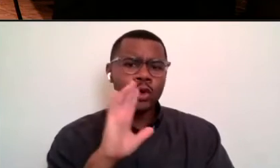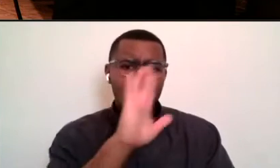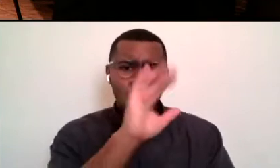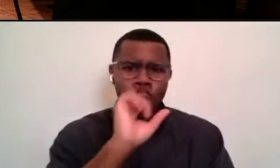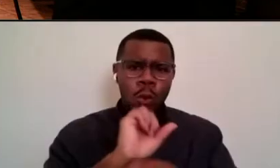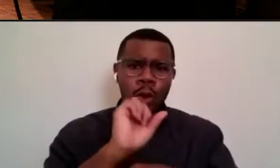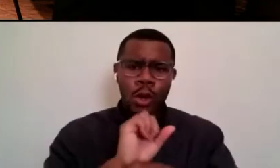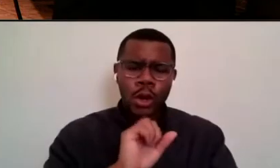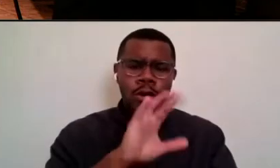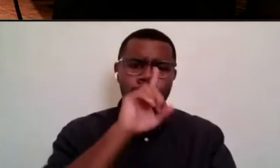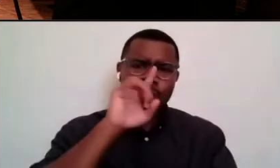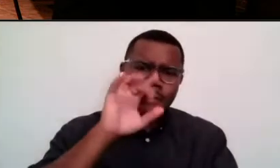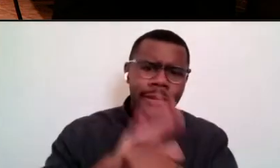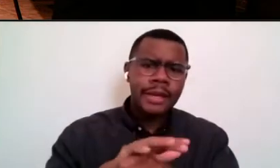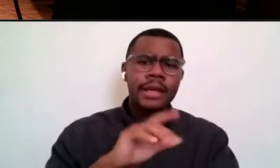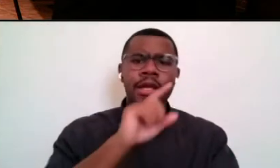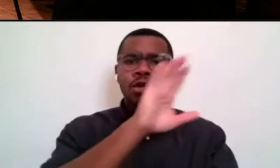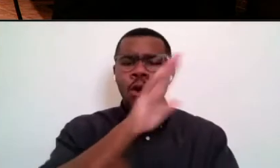of inspiration.